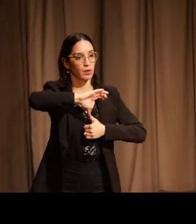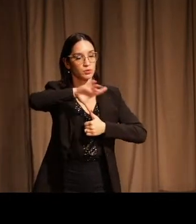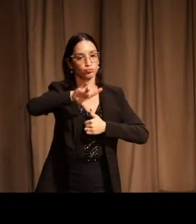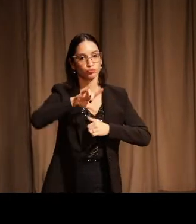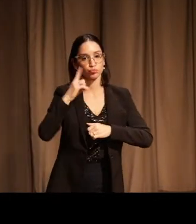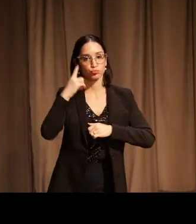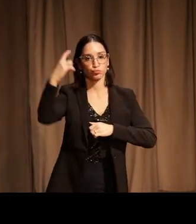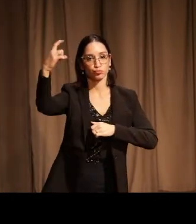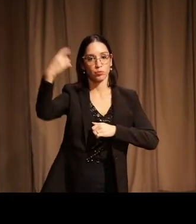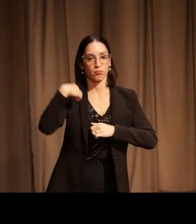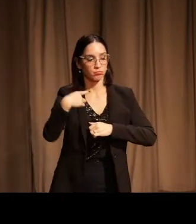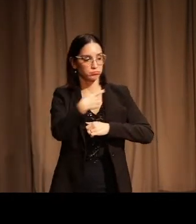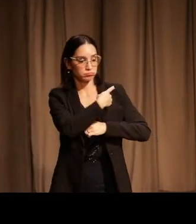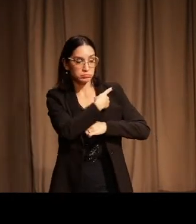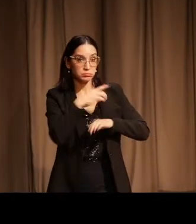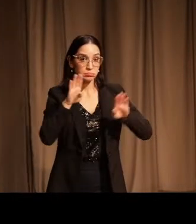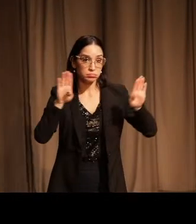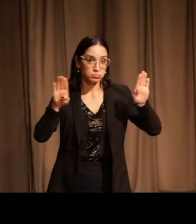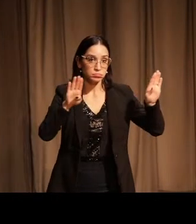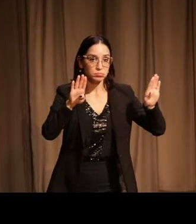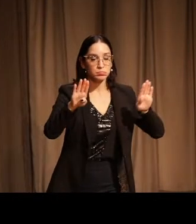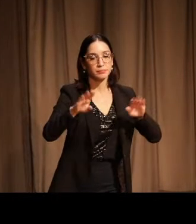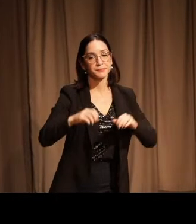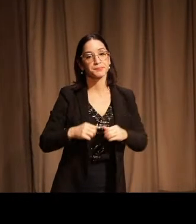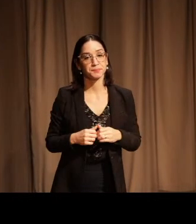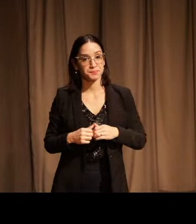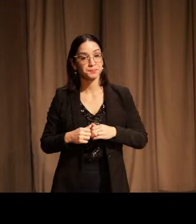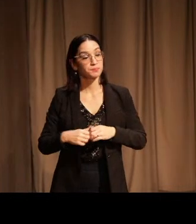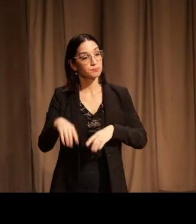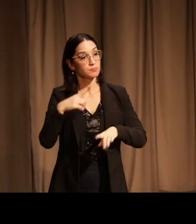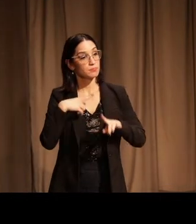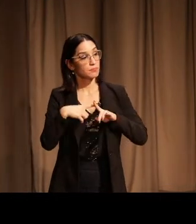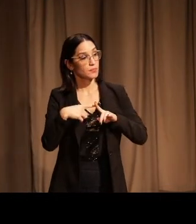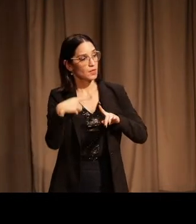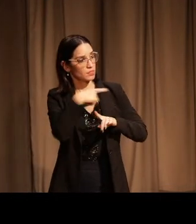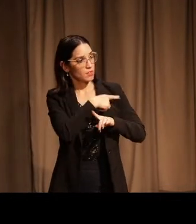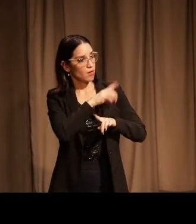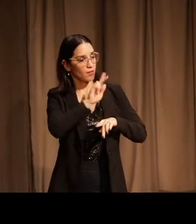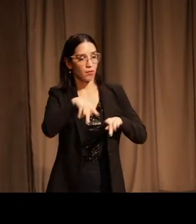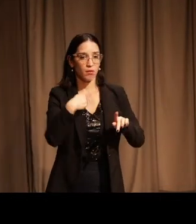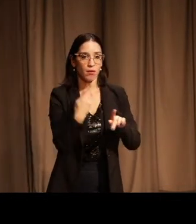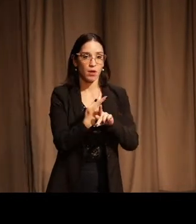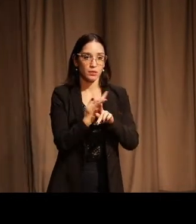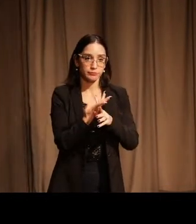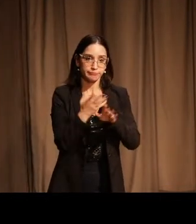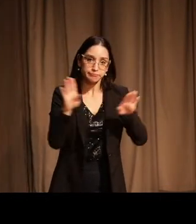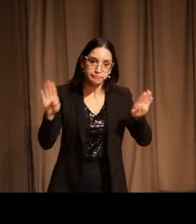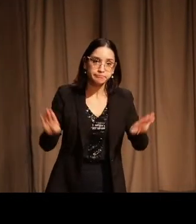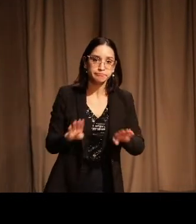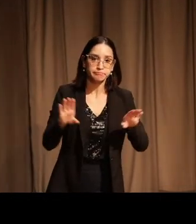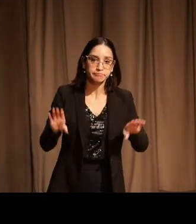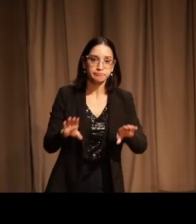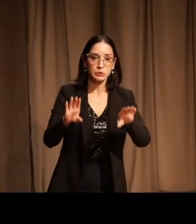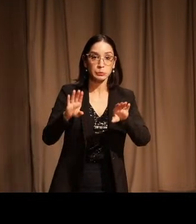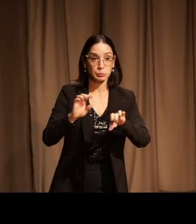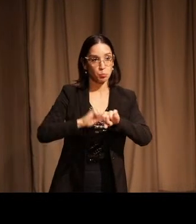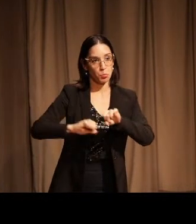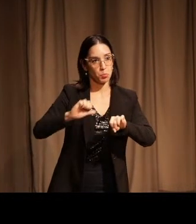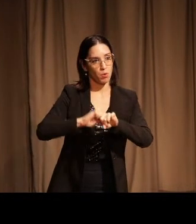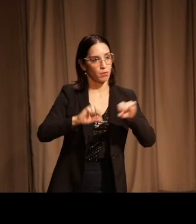the exhibition. And in this work, I think this work really